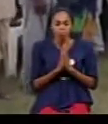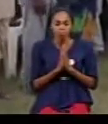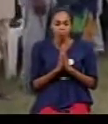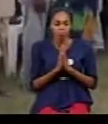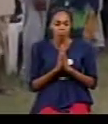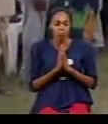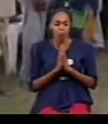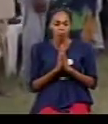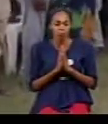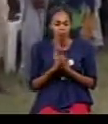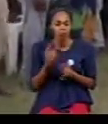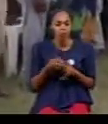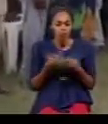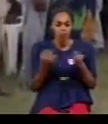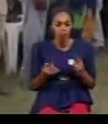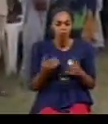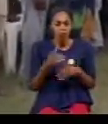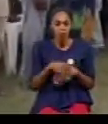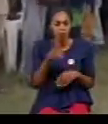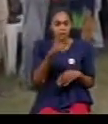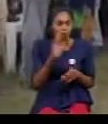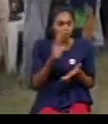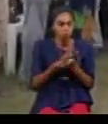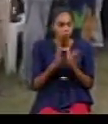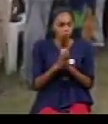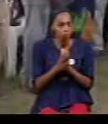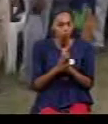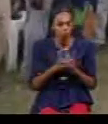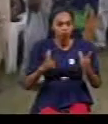From tonight, you will become unconquerable.